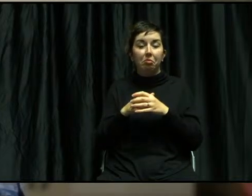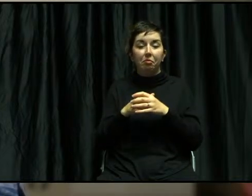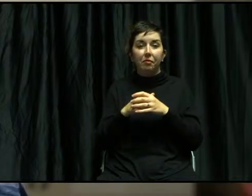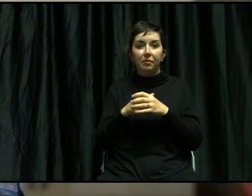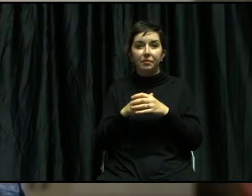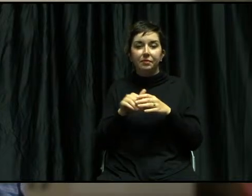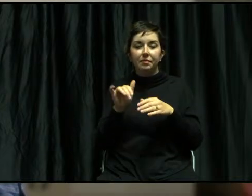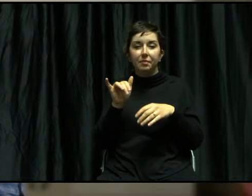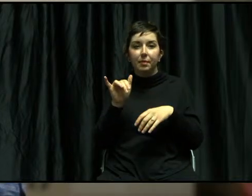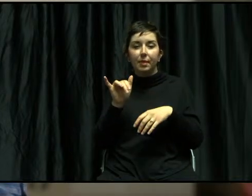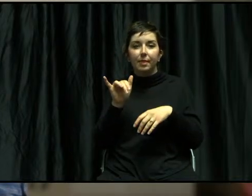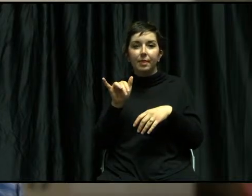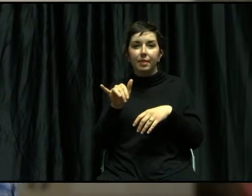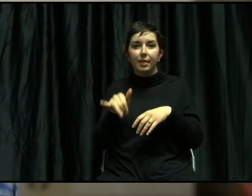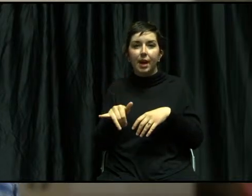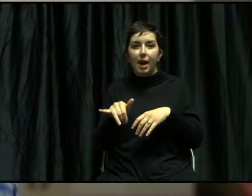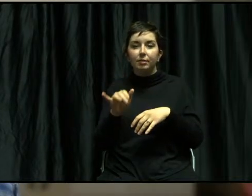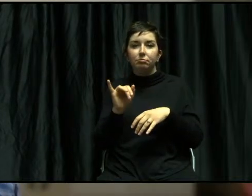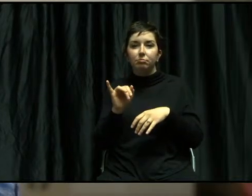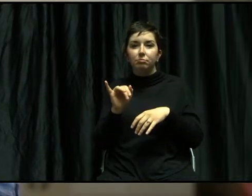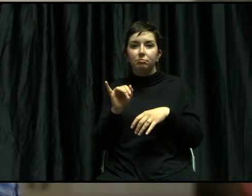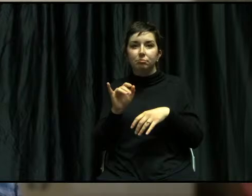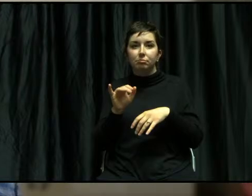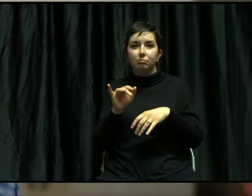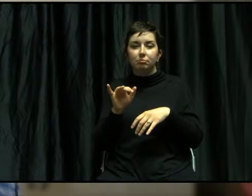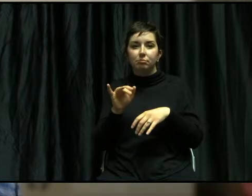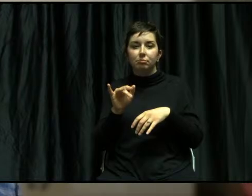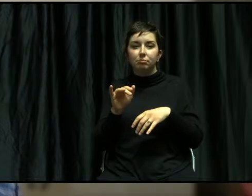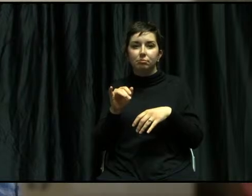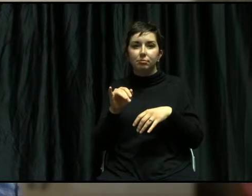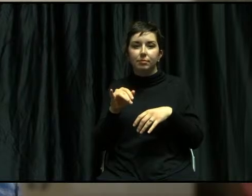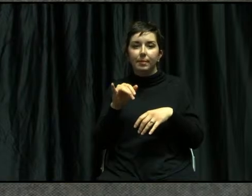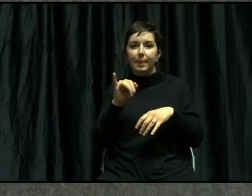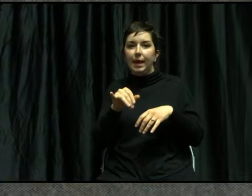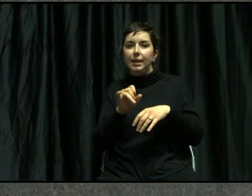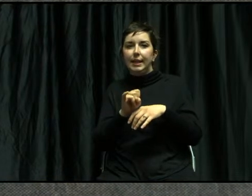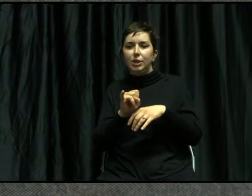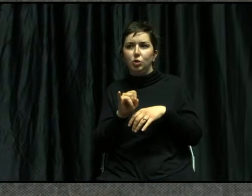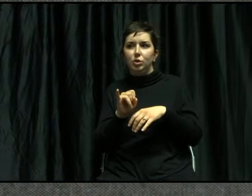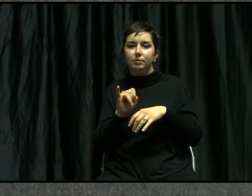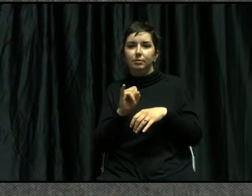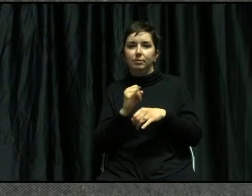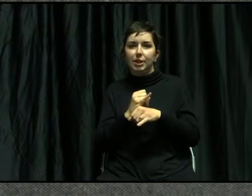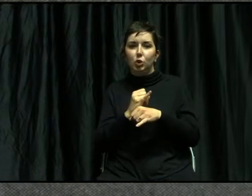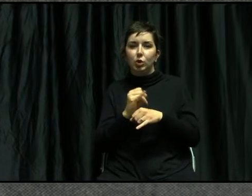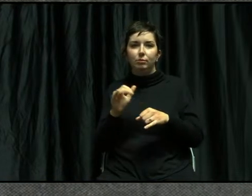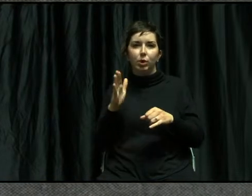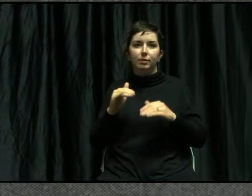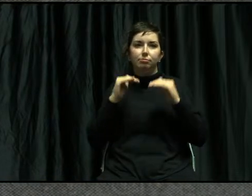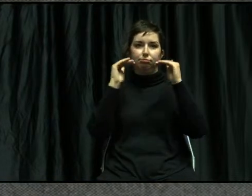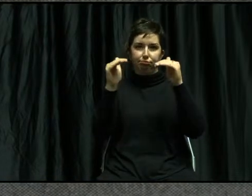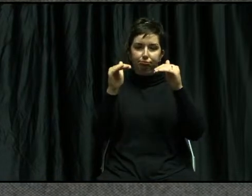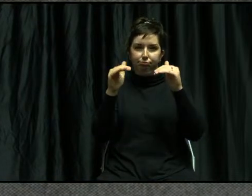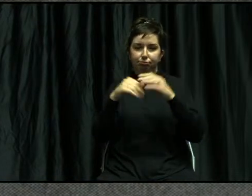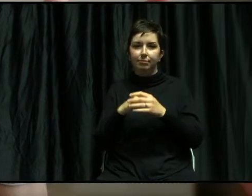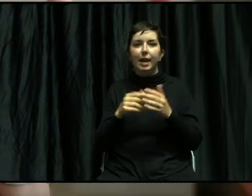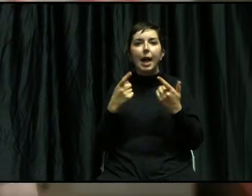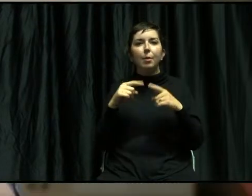that institution excel. And, you know, early on I thought we need more women